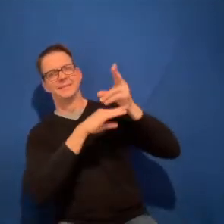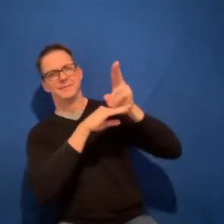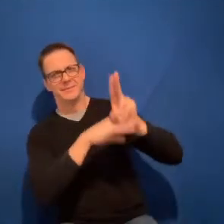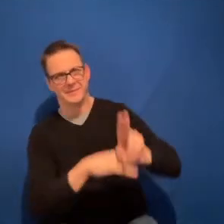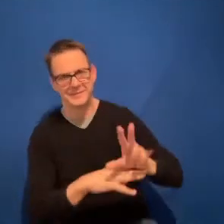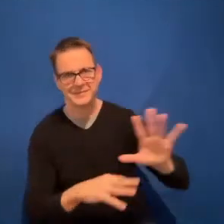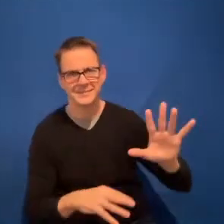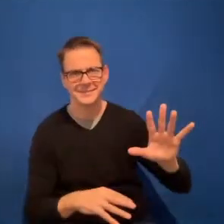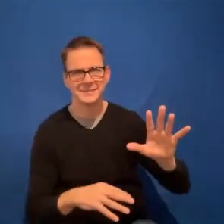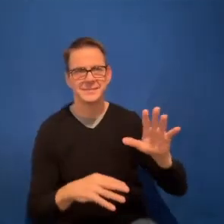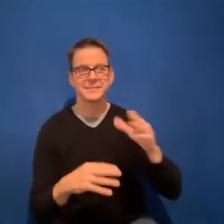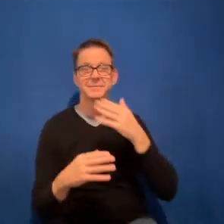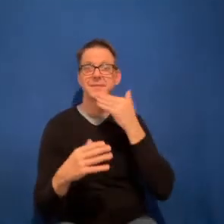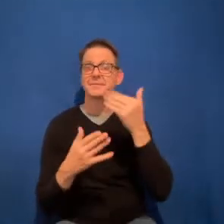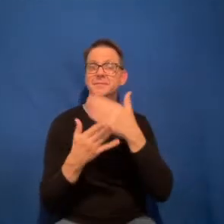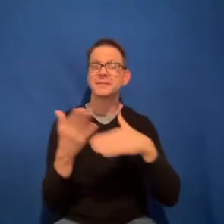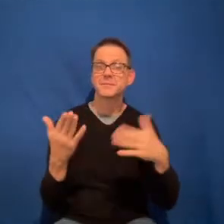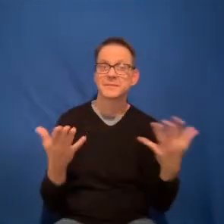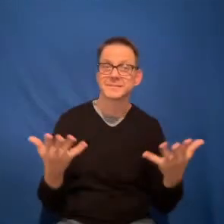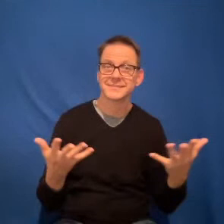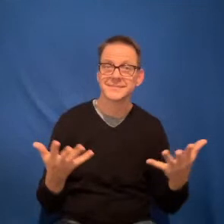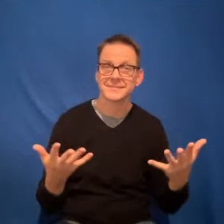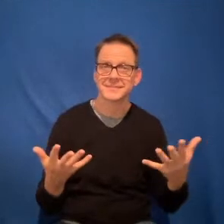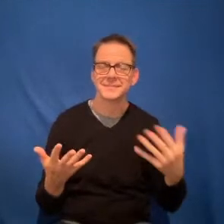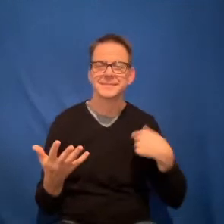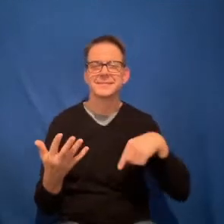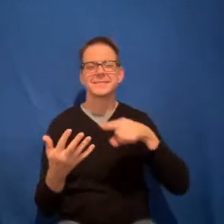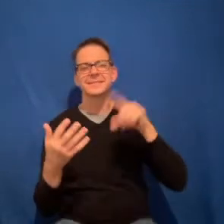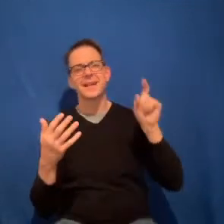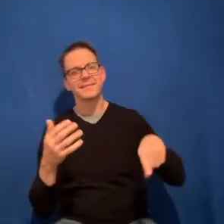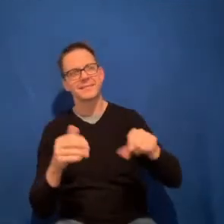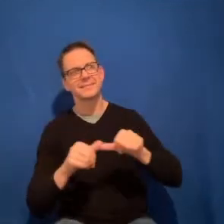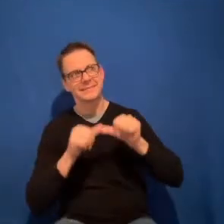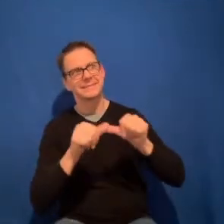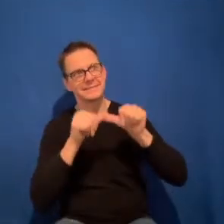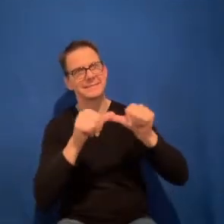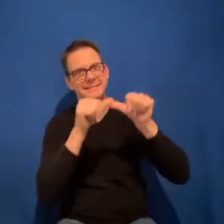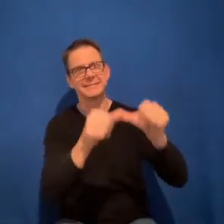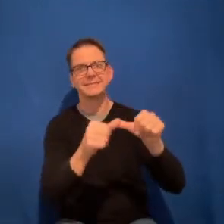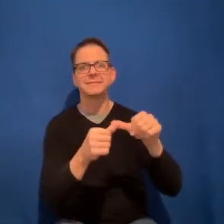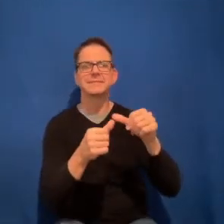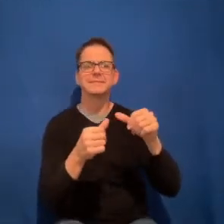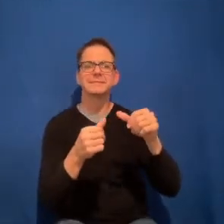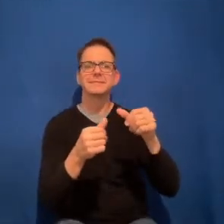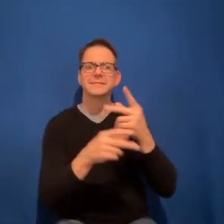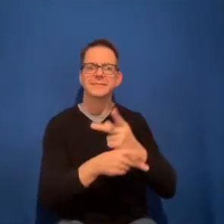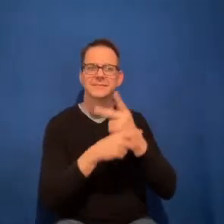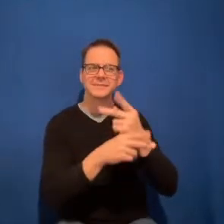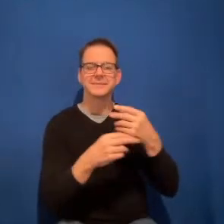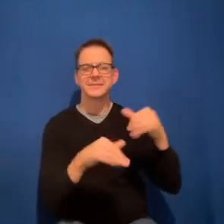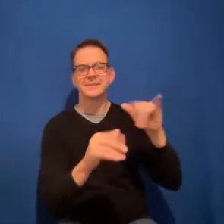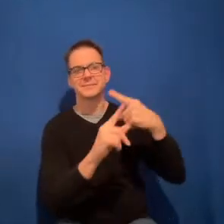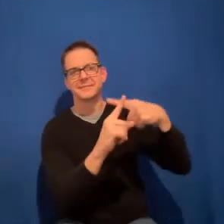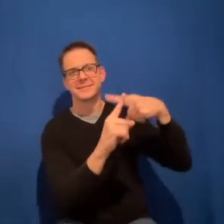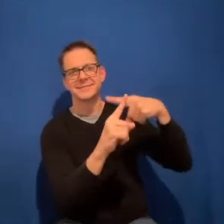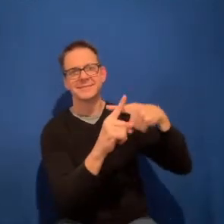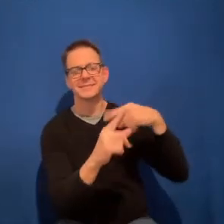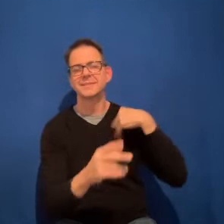think that we were able to continue providing care to our patients. Since we knew the